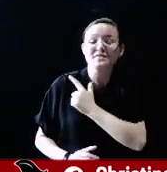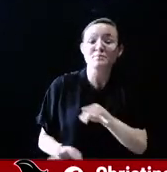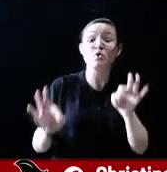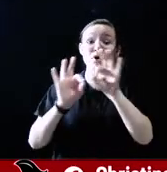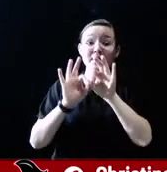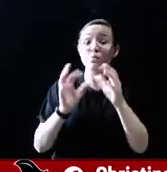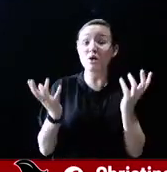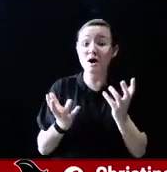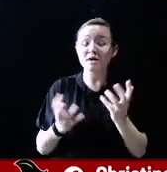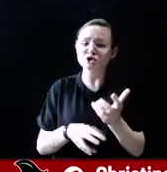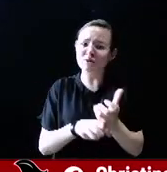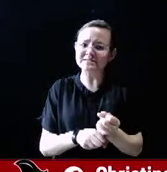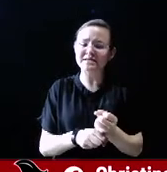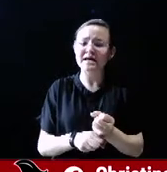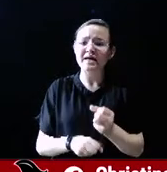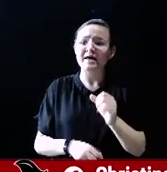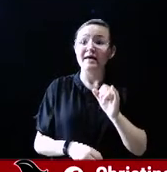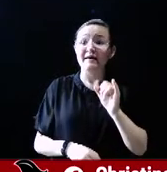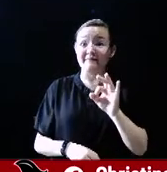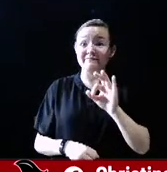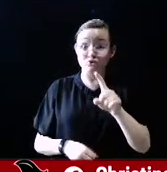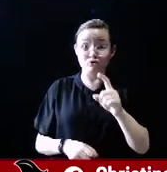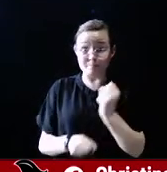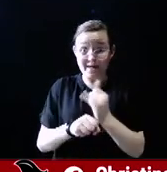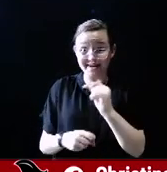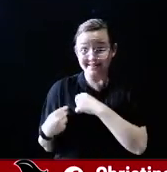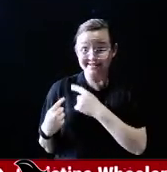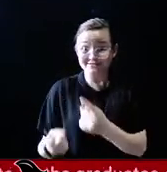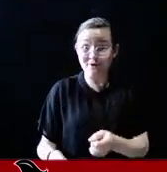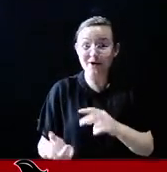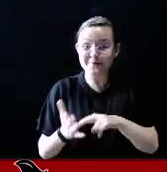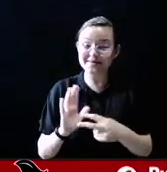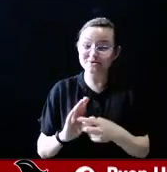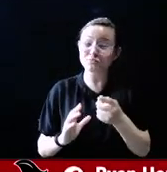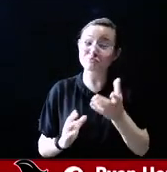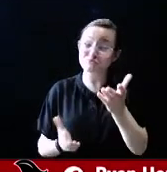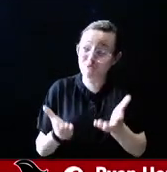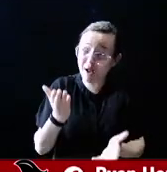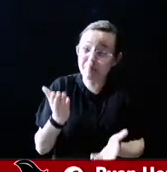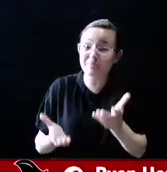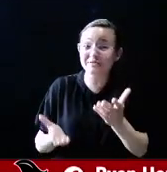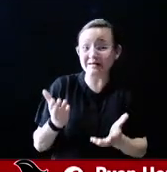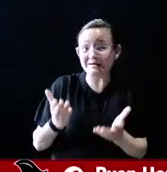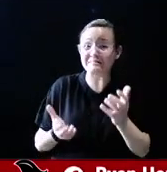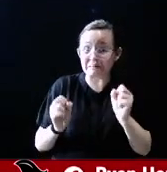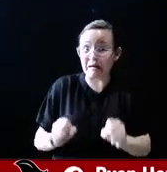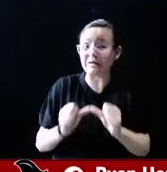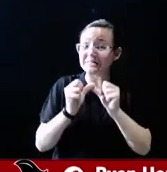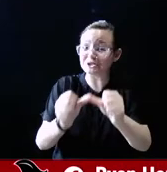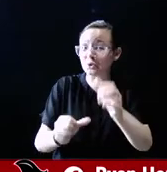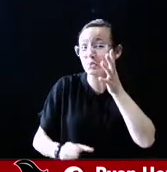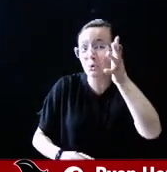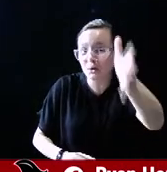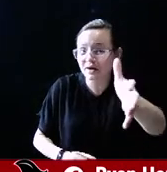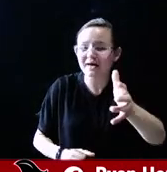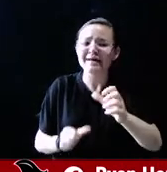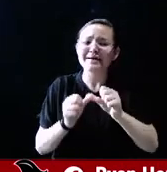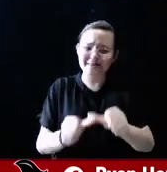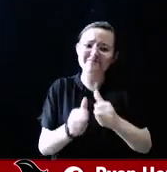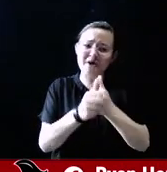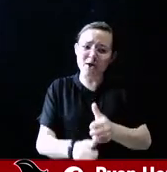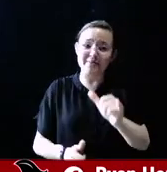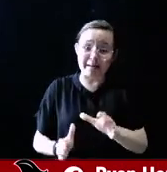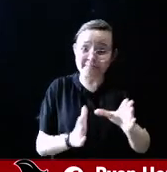the fact that if you've gotten this far, you kind of probably know what you're maybe doing. Keep going along that